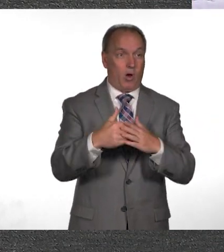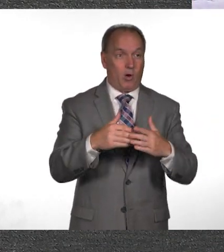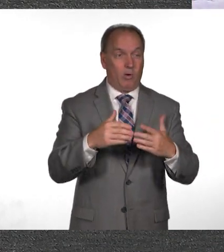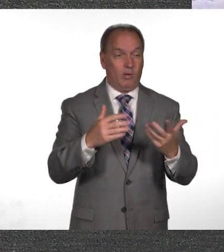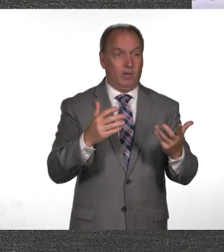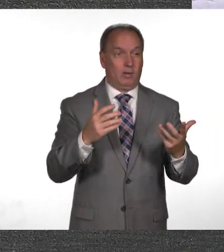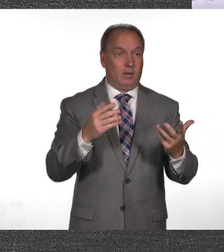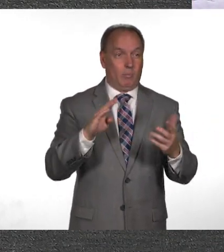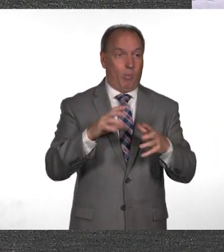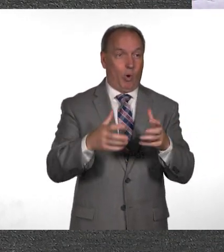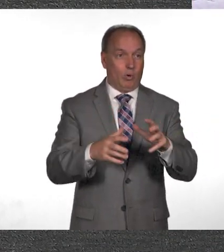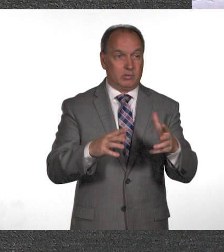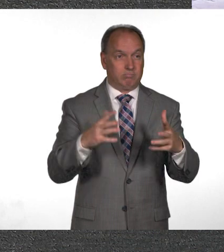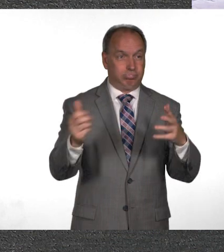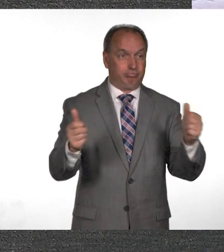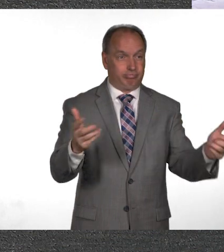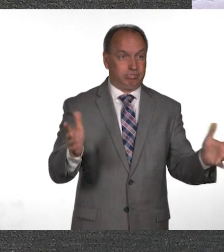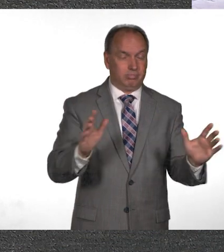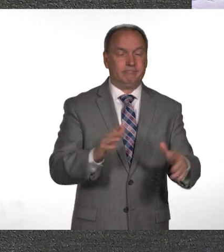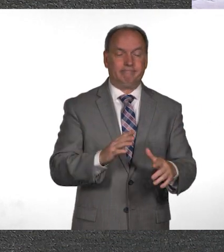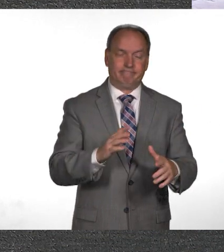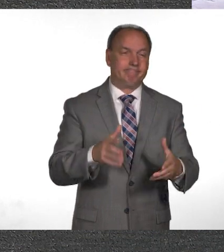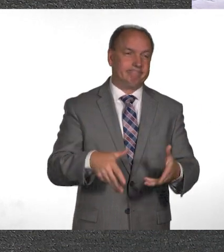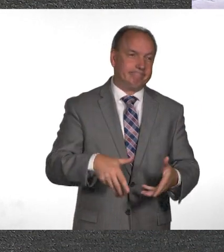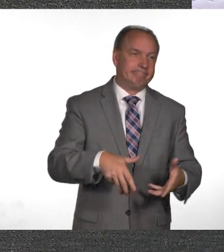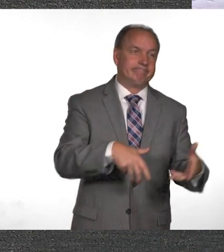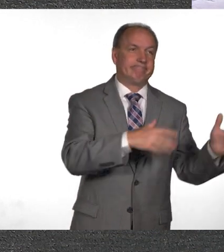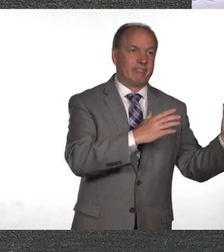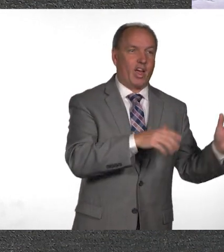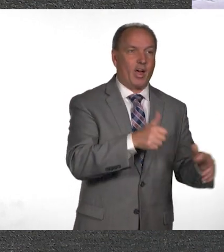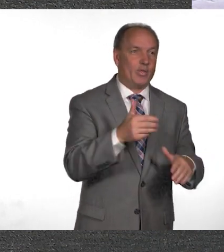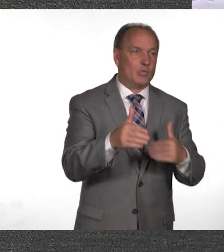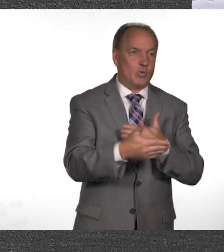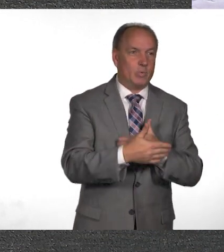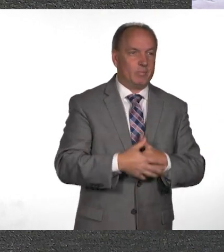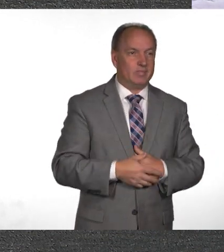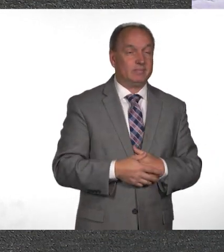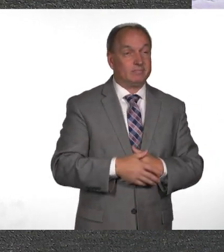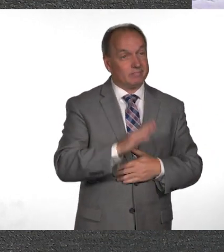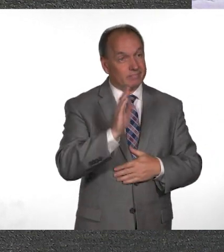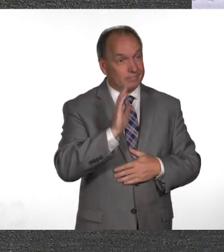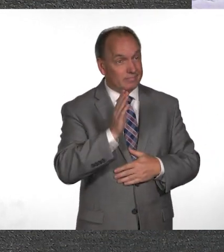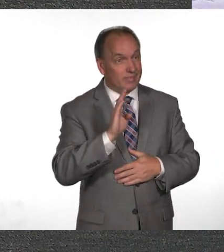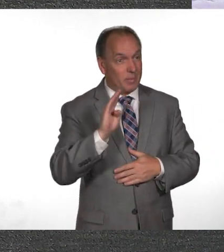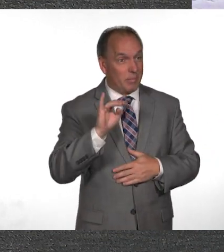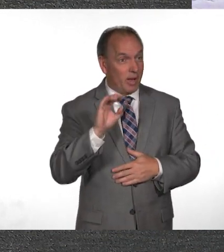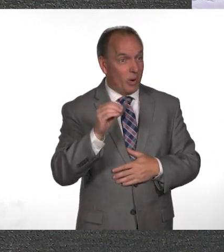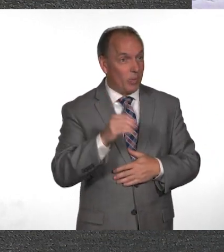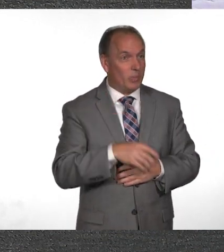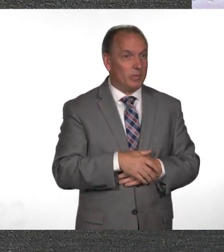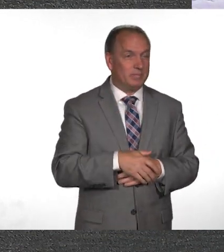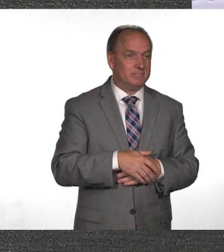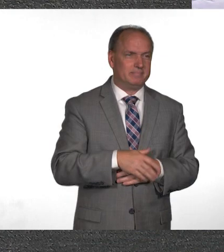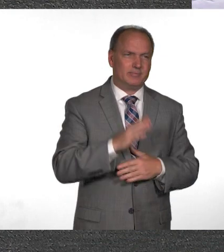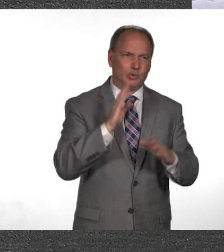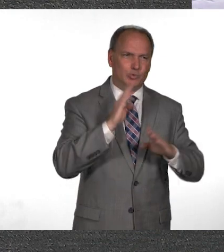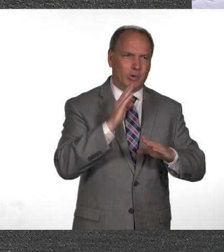around. Oh, he's gonna have to go in the other room. Okay, can you say goodbye to Bingo? He is just